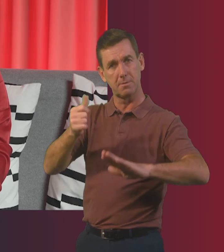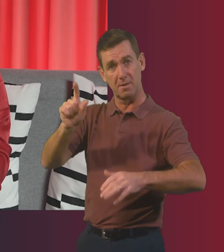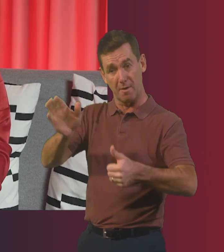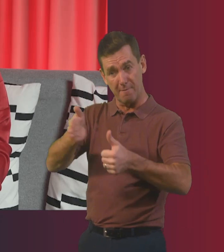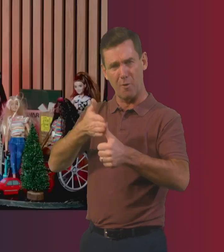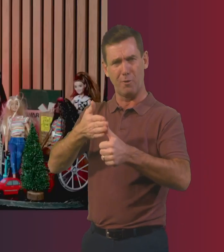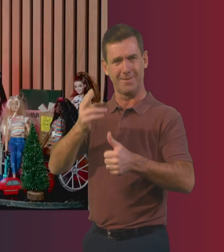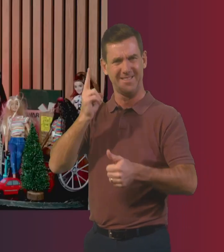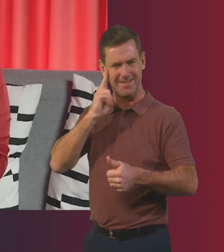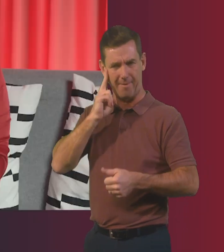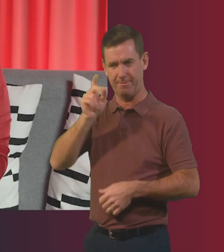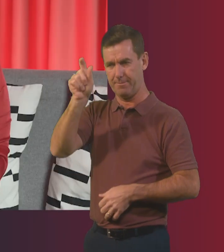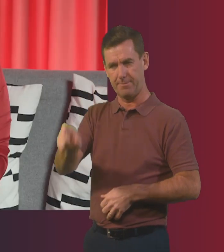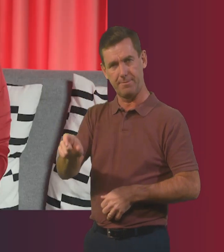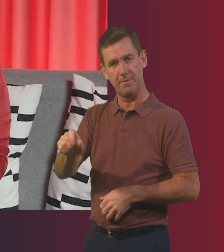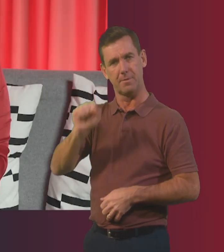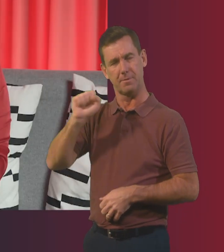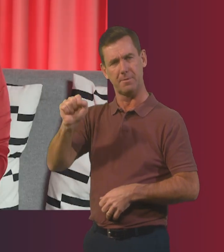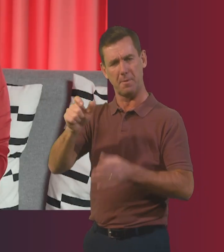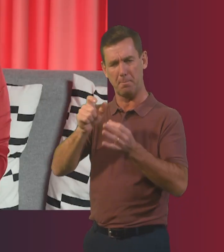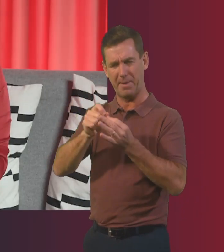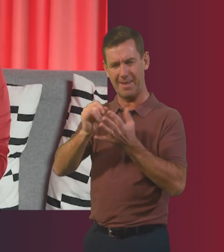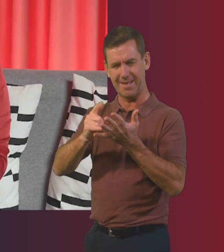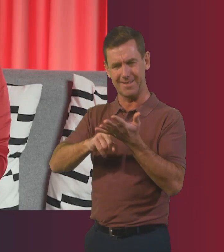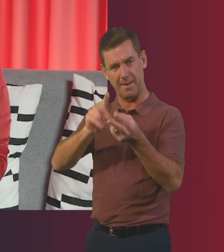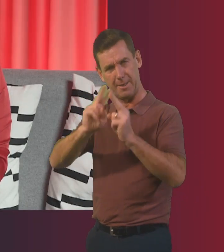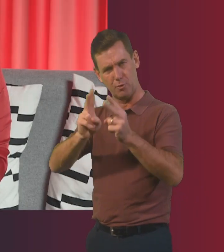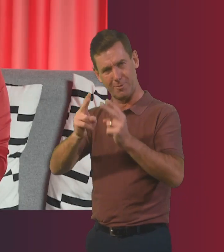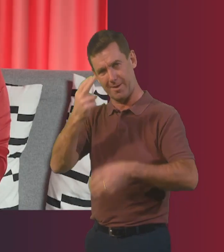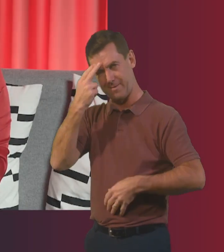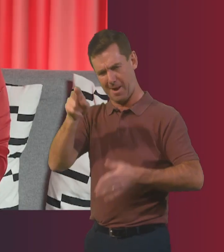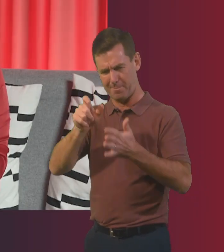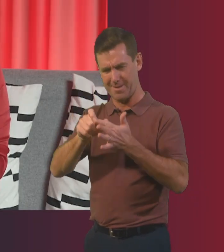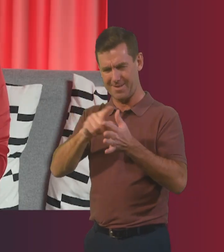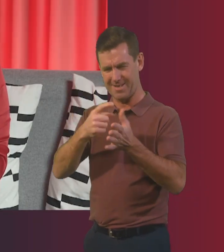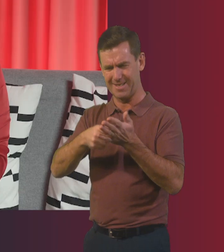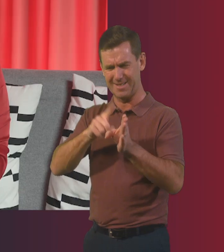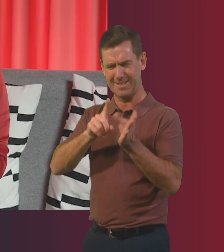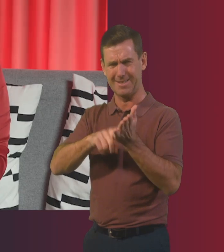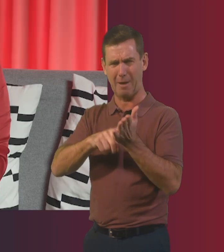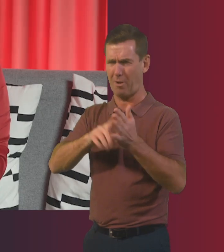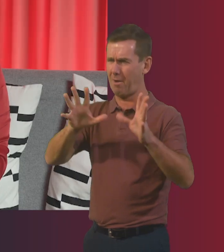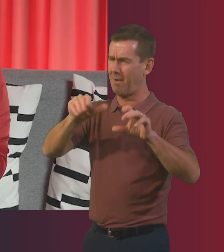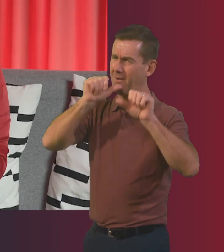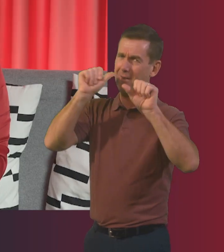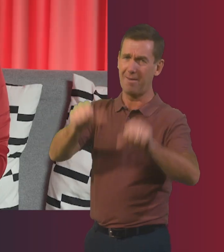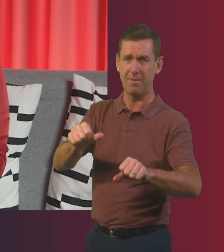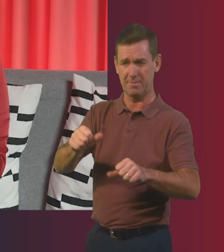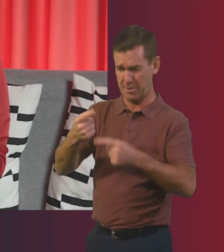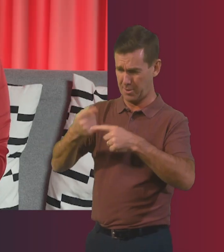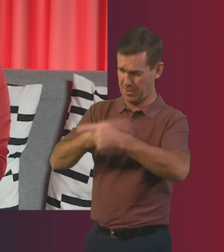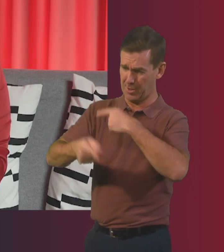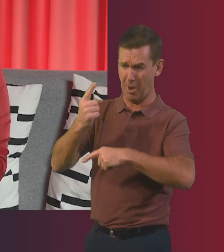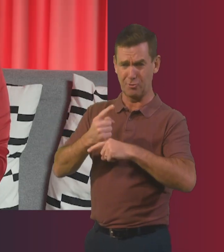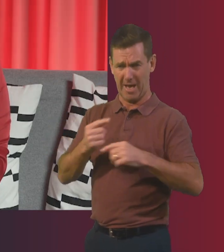deaf contestant. She and her British Sign Language interpreter, Daryl, quickly became fan favourites, and she made it to the semi-final last year. We are